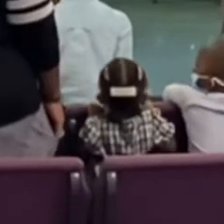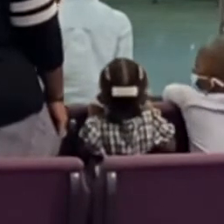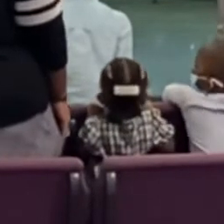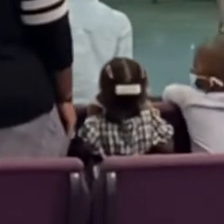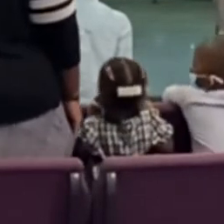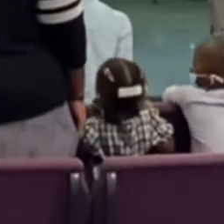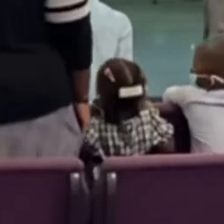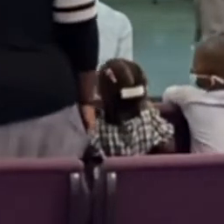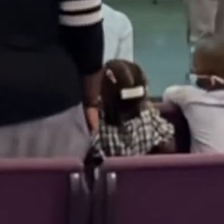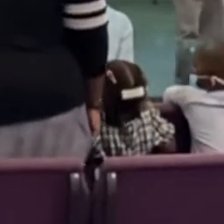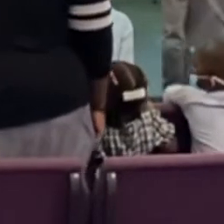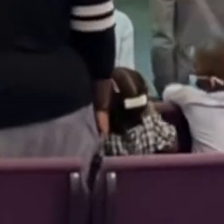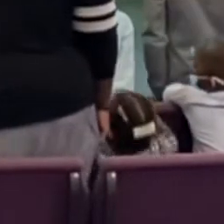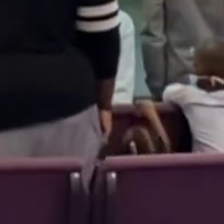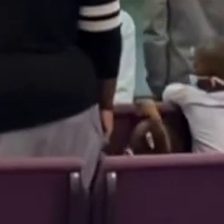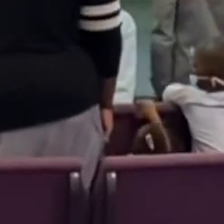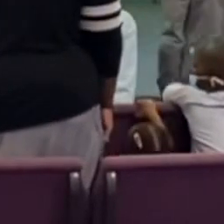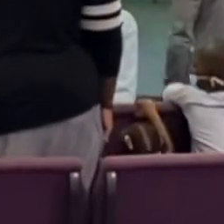house of the Lord.